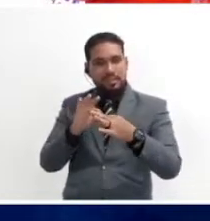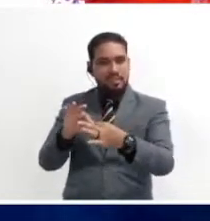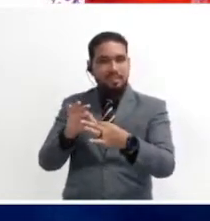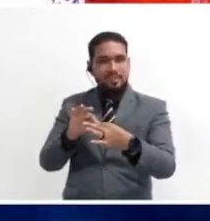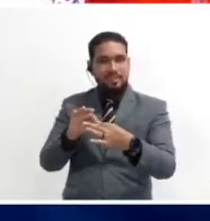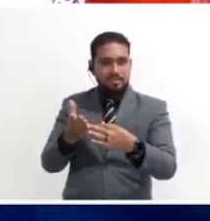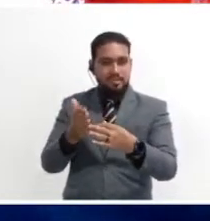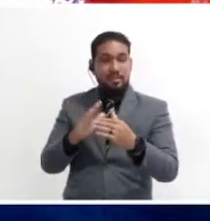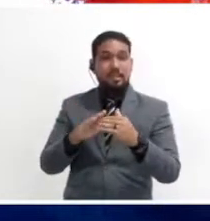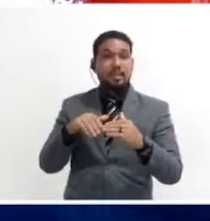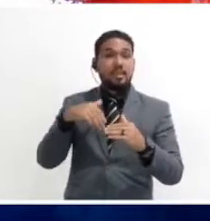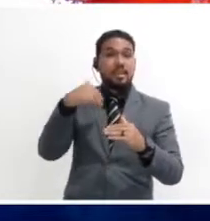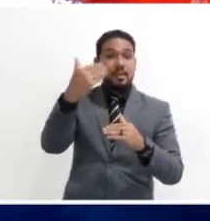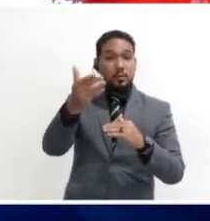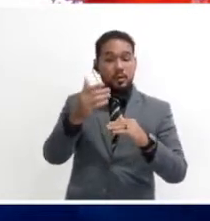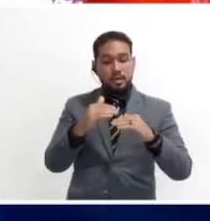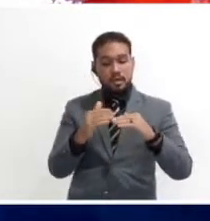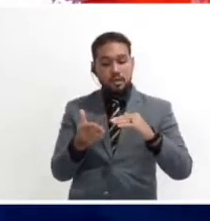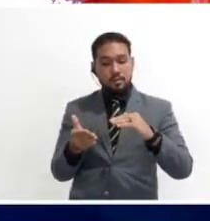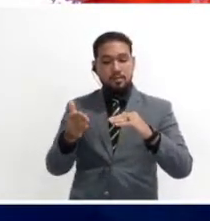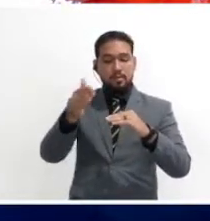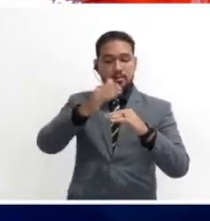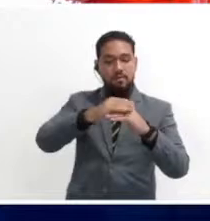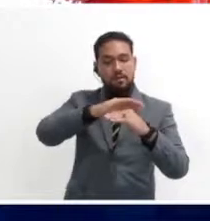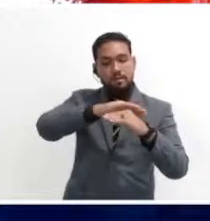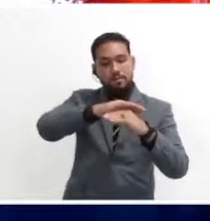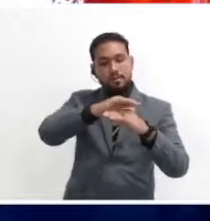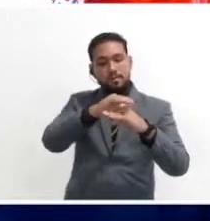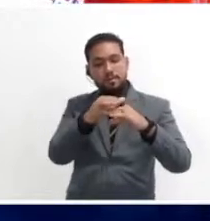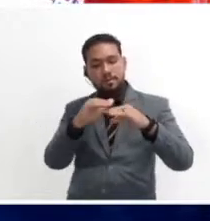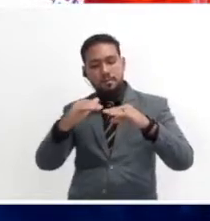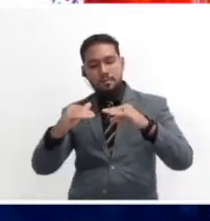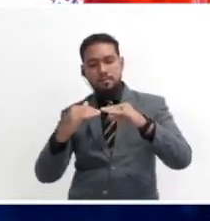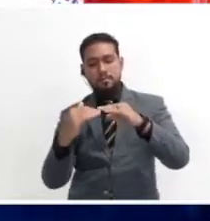layer that was exposed and not under the interconnect, and we end up with this